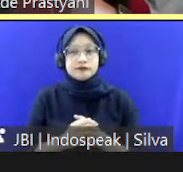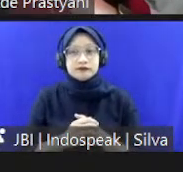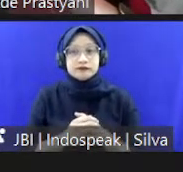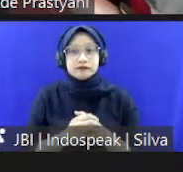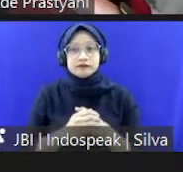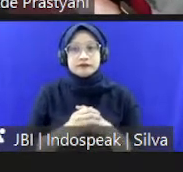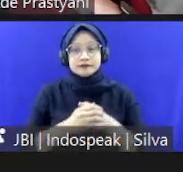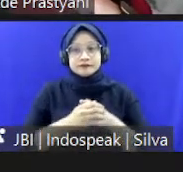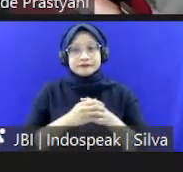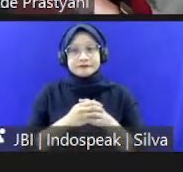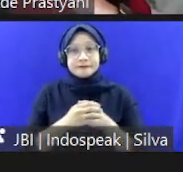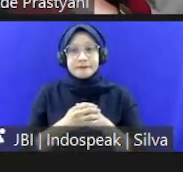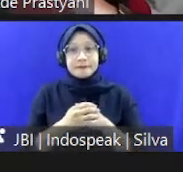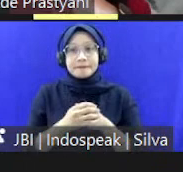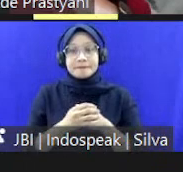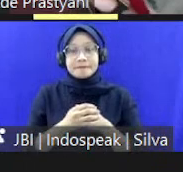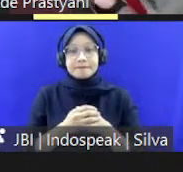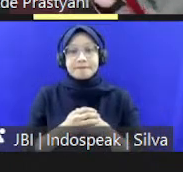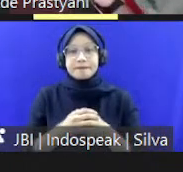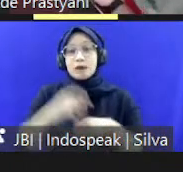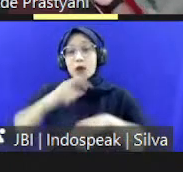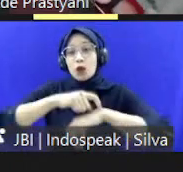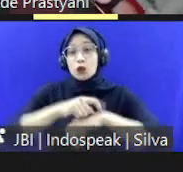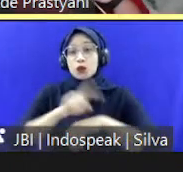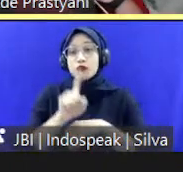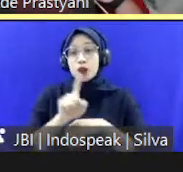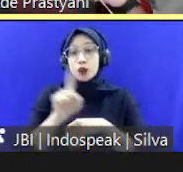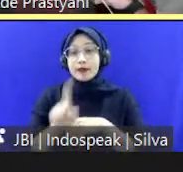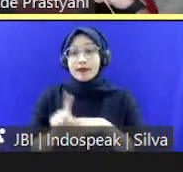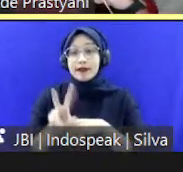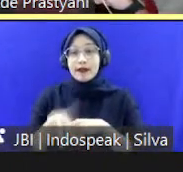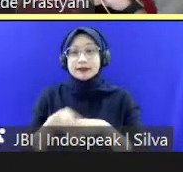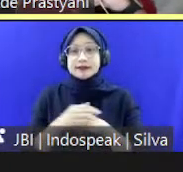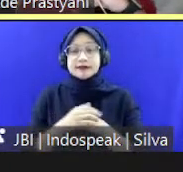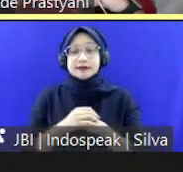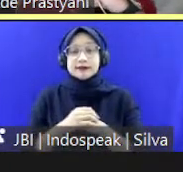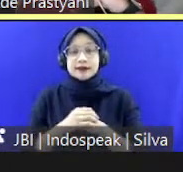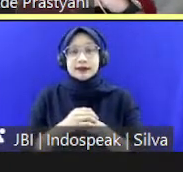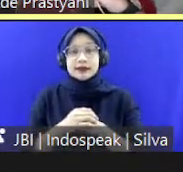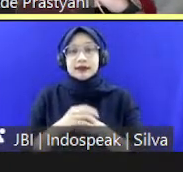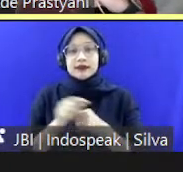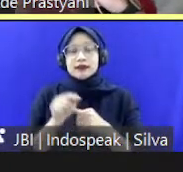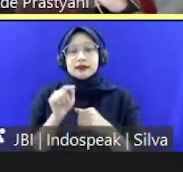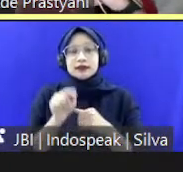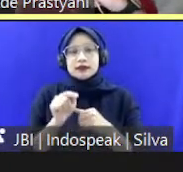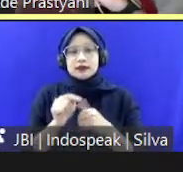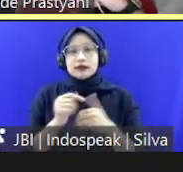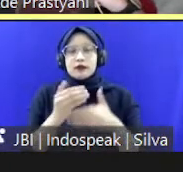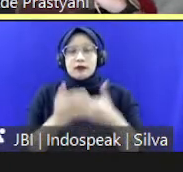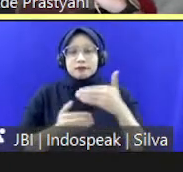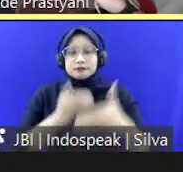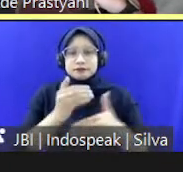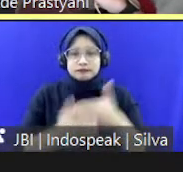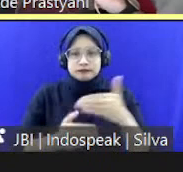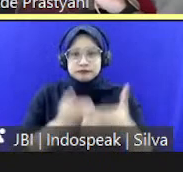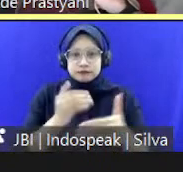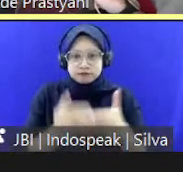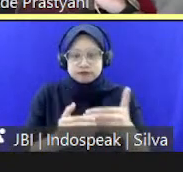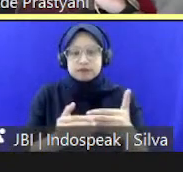I'm sorry, Asti, one more minute, yeah? Okay. So there are still imperfections in the delivery of care for this patient,